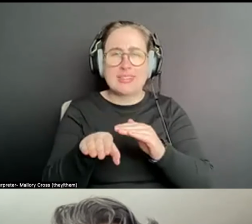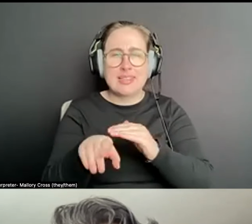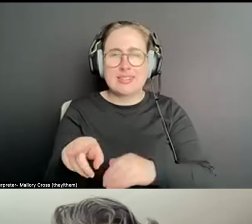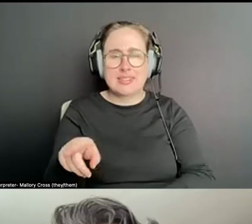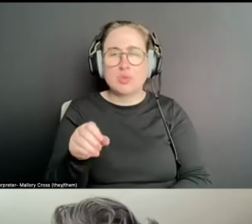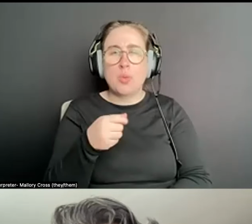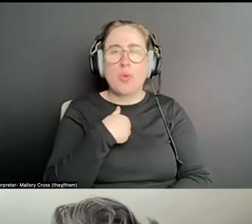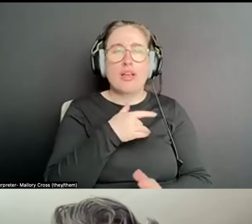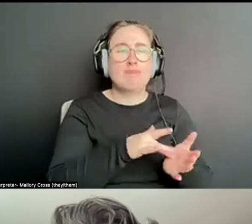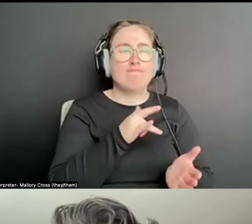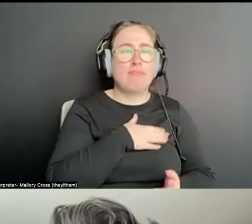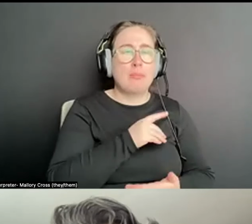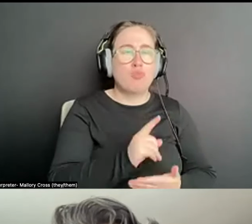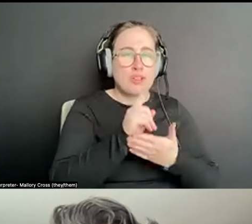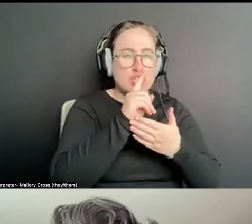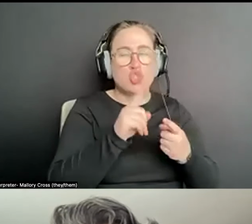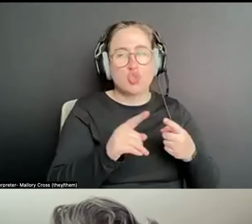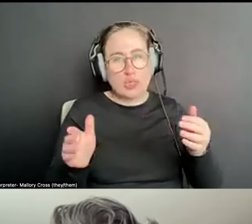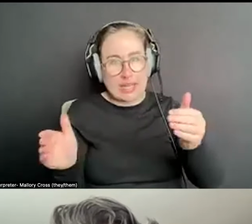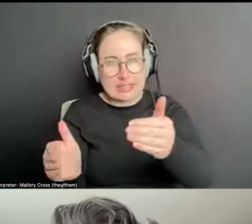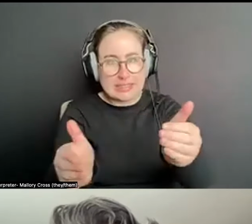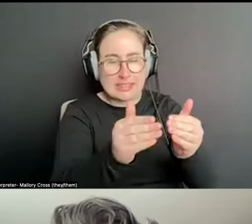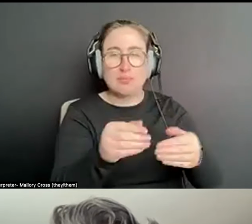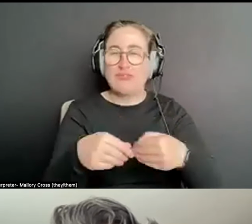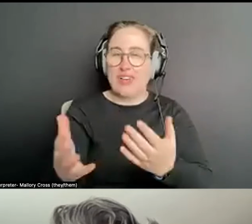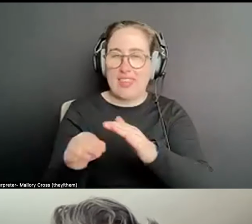my privilege to make those connections as well.